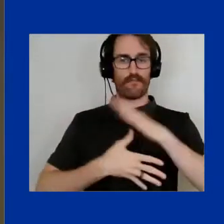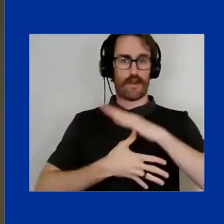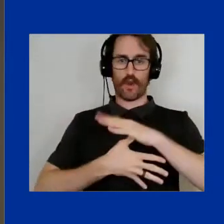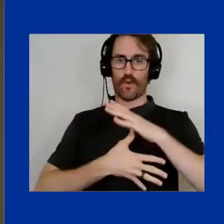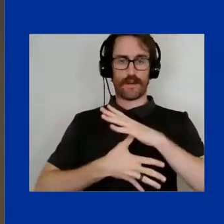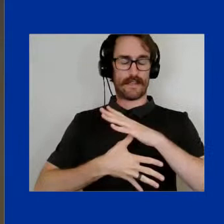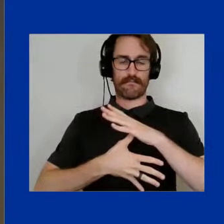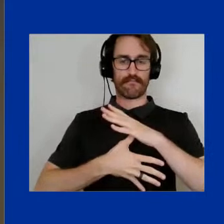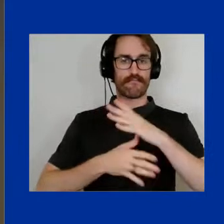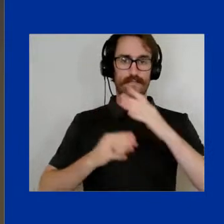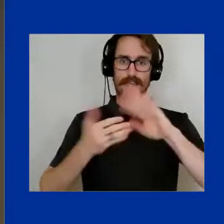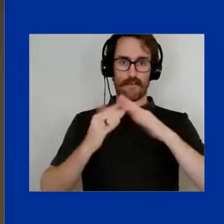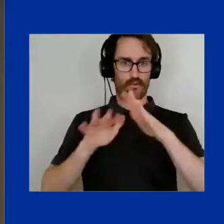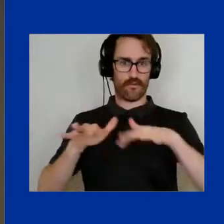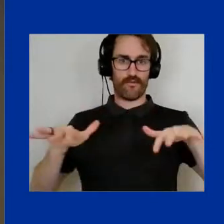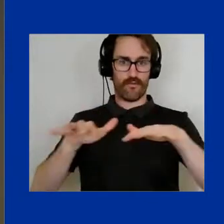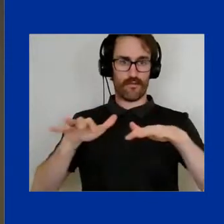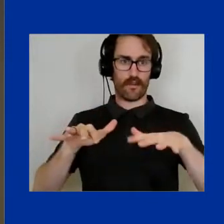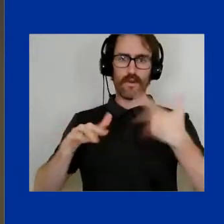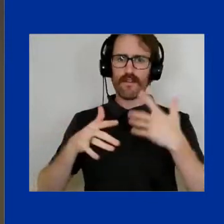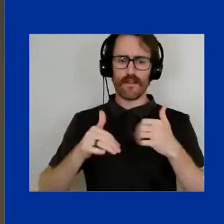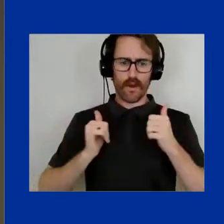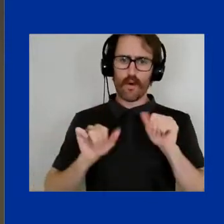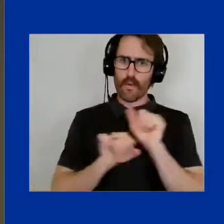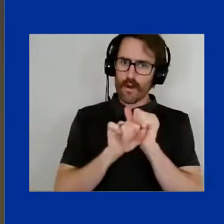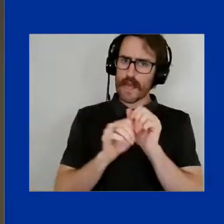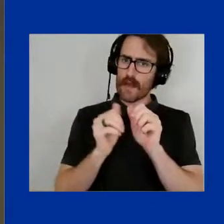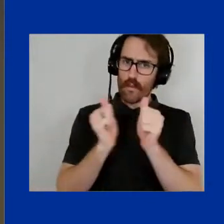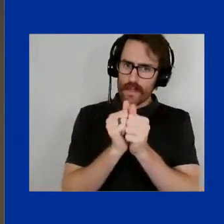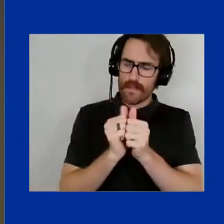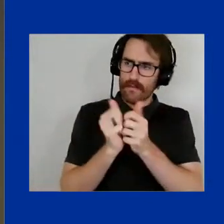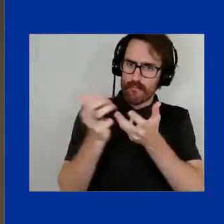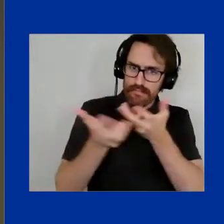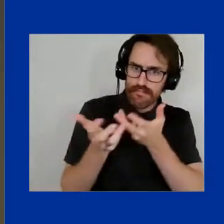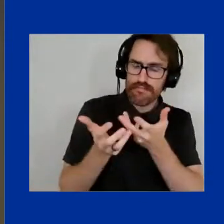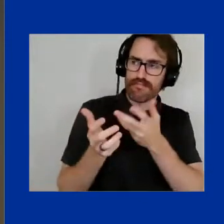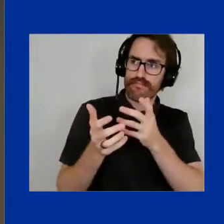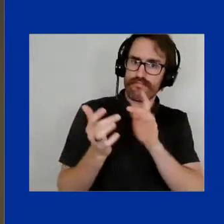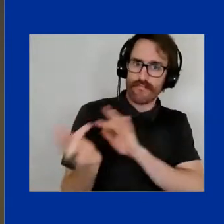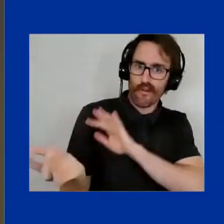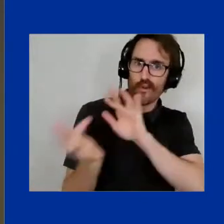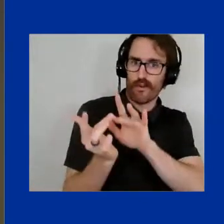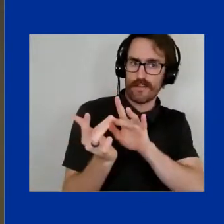working, you know, closely with those communities, community groups, providers to